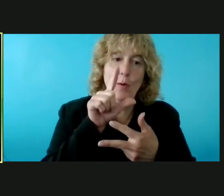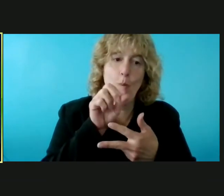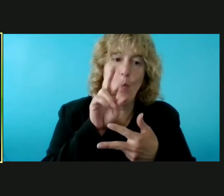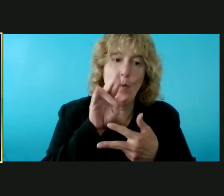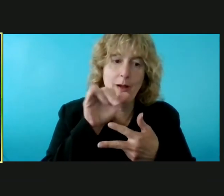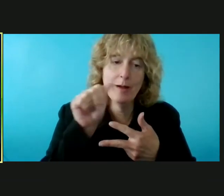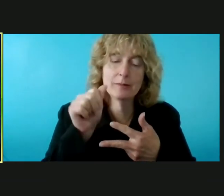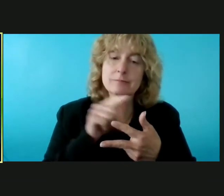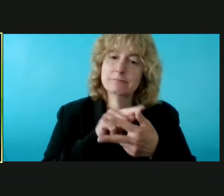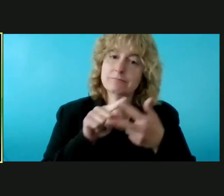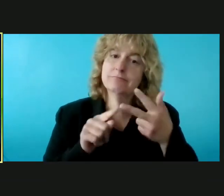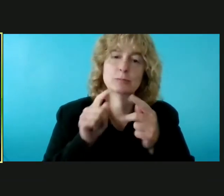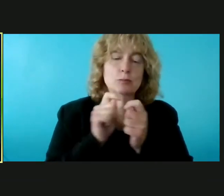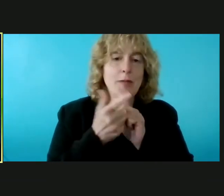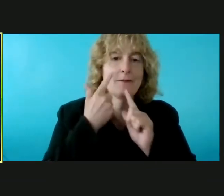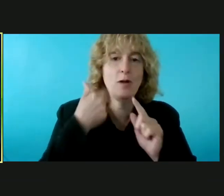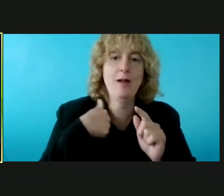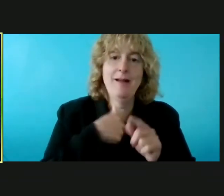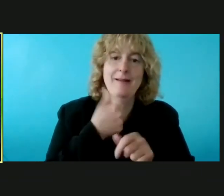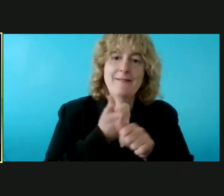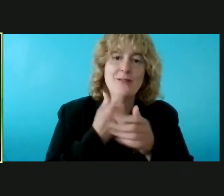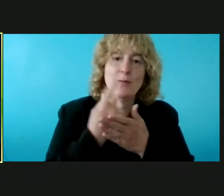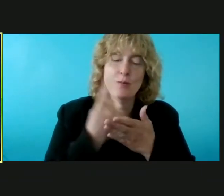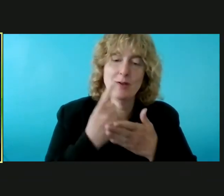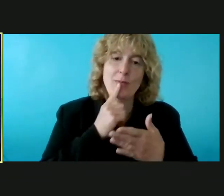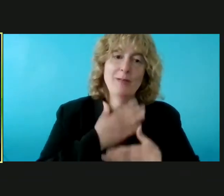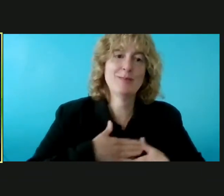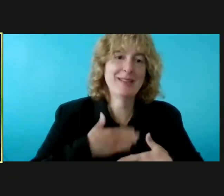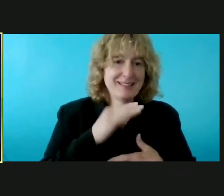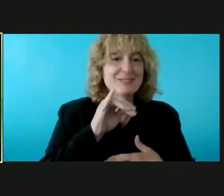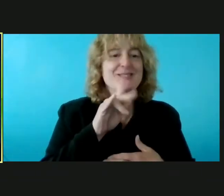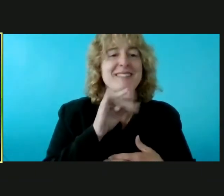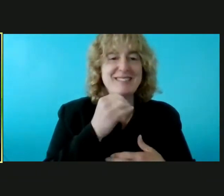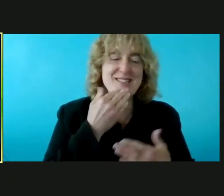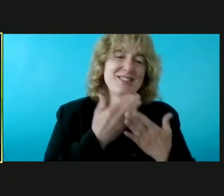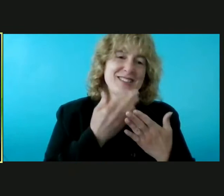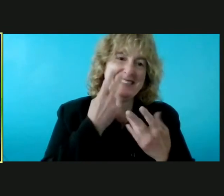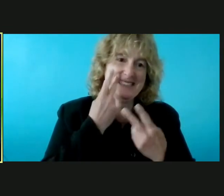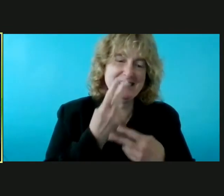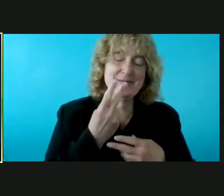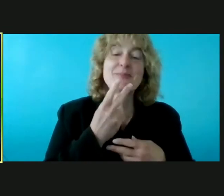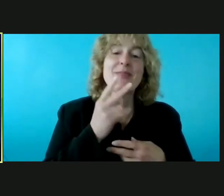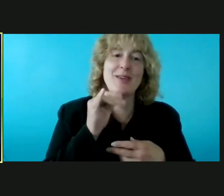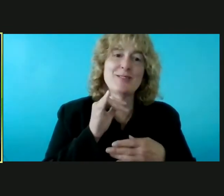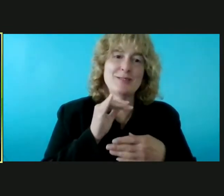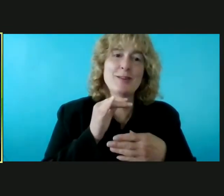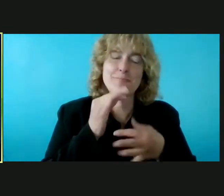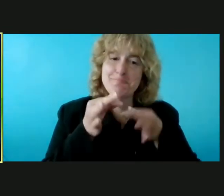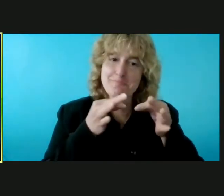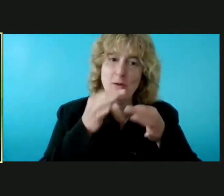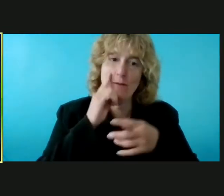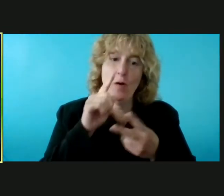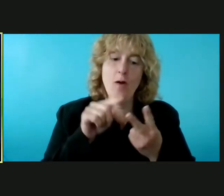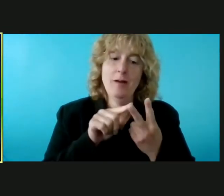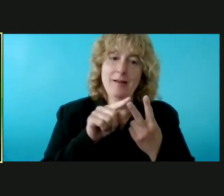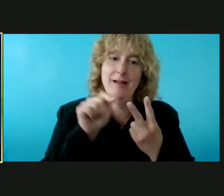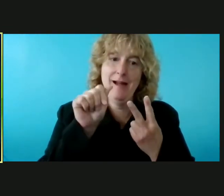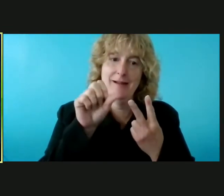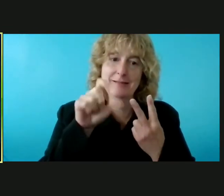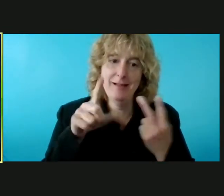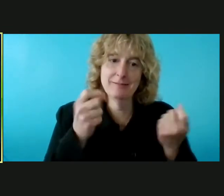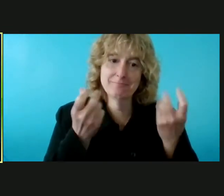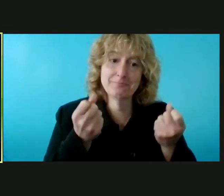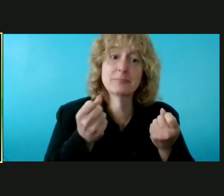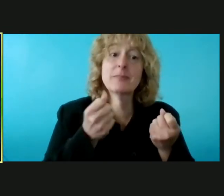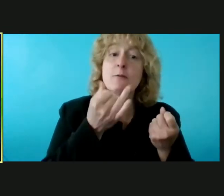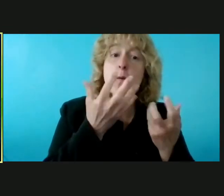so appreciative. And Julie, it's so good to see you. Could you please share the instructions for ASL